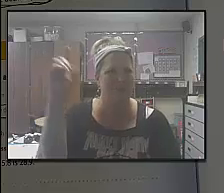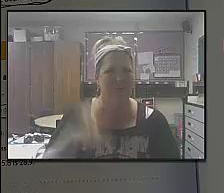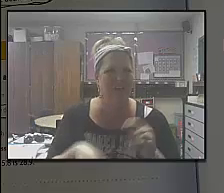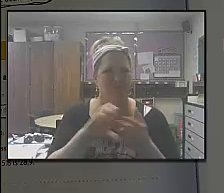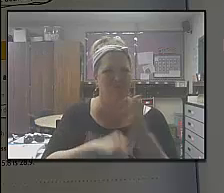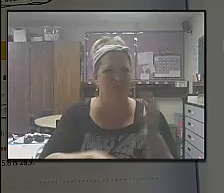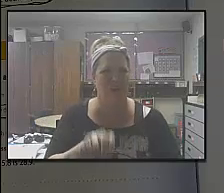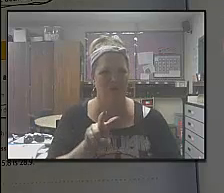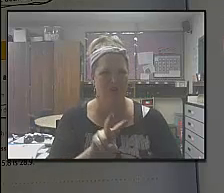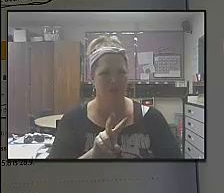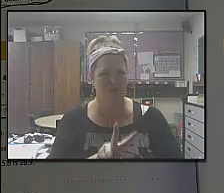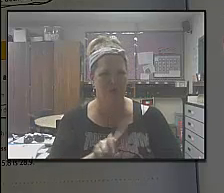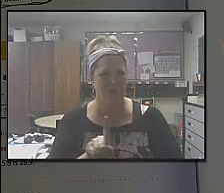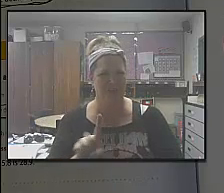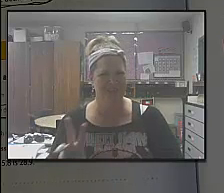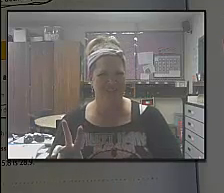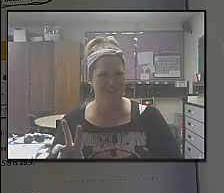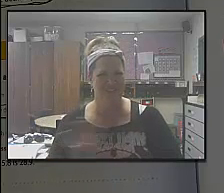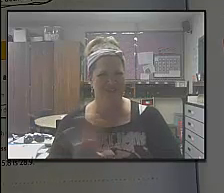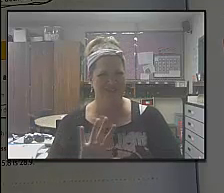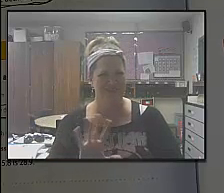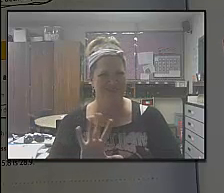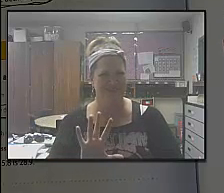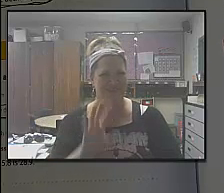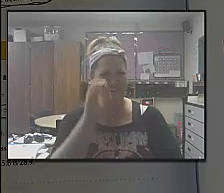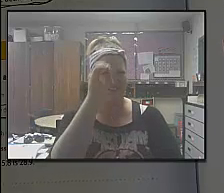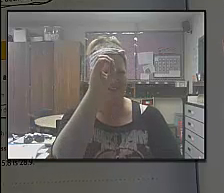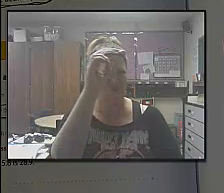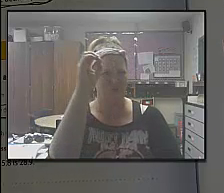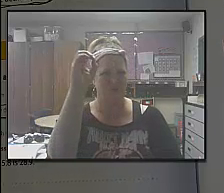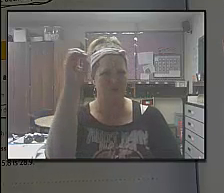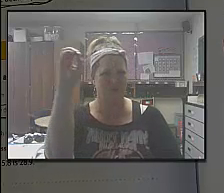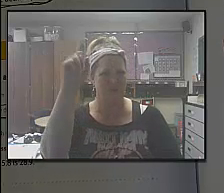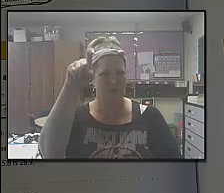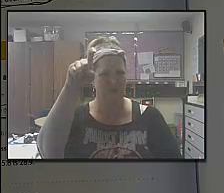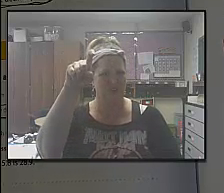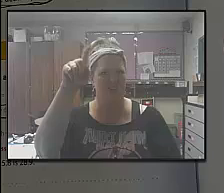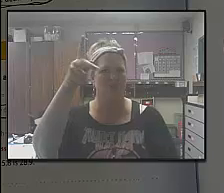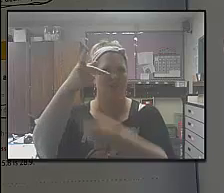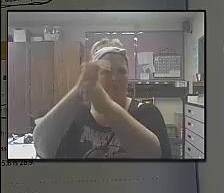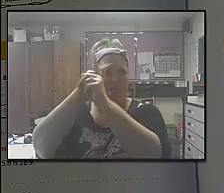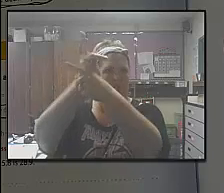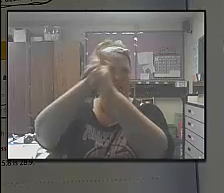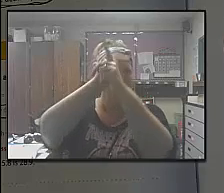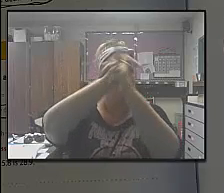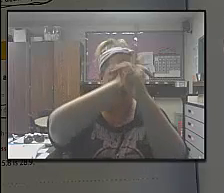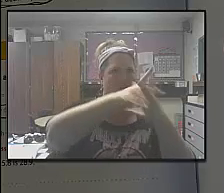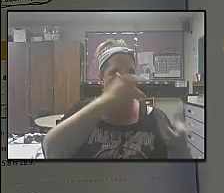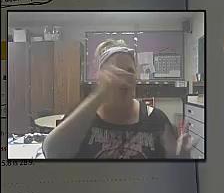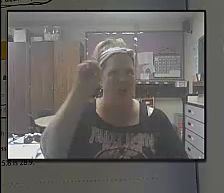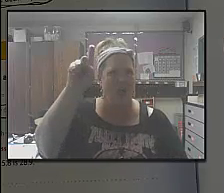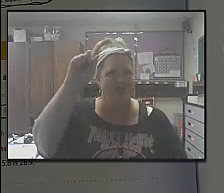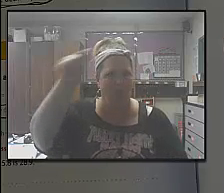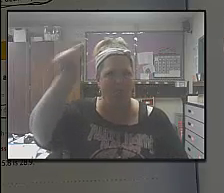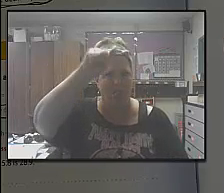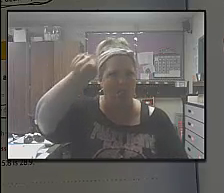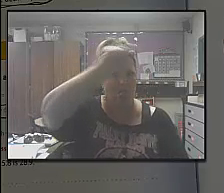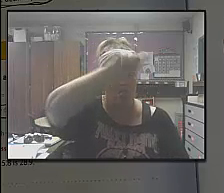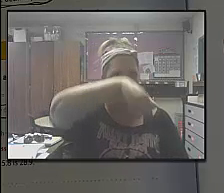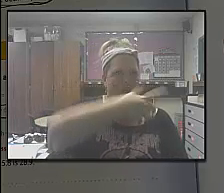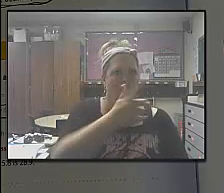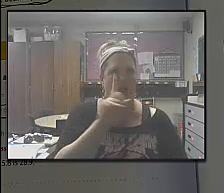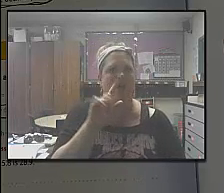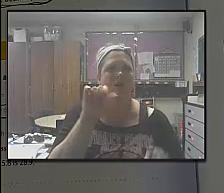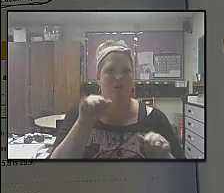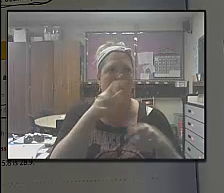23.000, and you have to subtract all the way over. So you can't borrow from a 0, can't borrow from a 0,